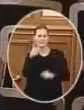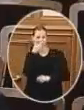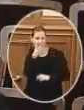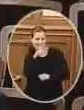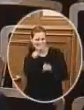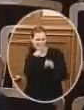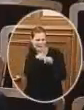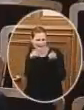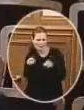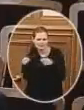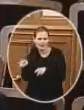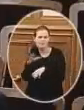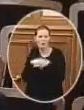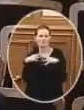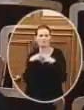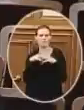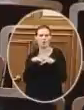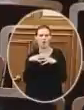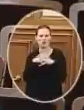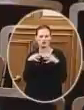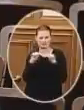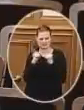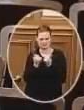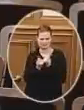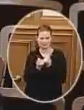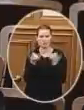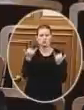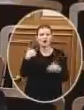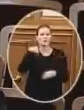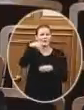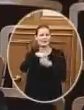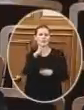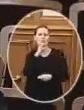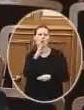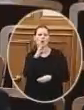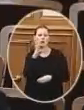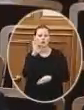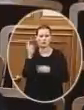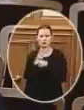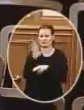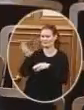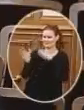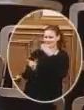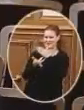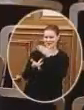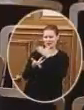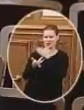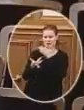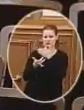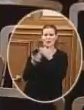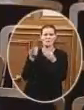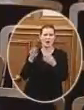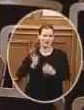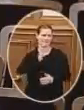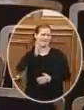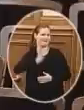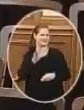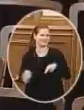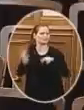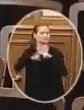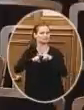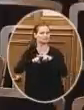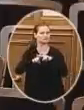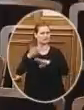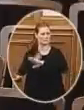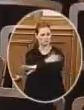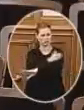what's happening on the ground. Now we're in the water, and we're using his technology, pushing that envelope, and making it as exciting to watch. I